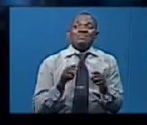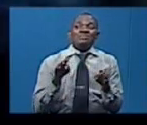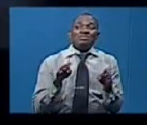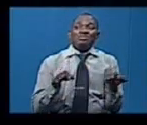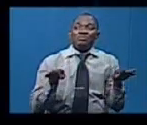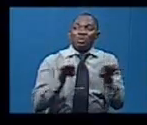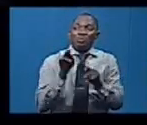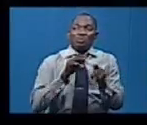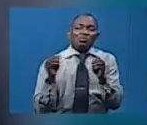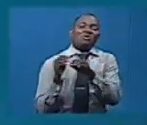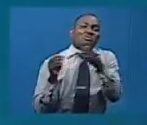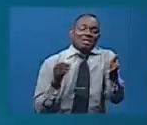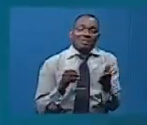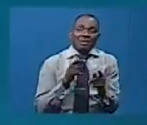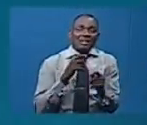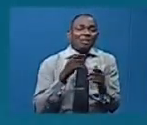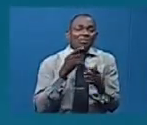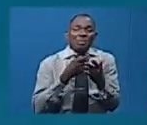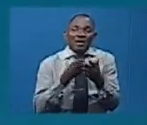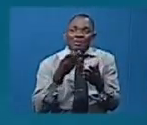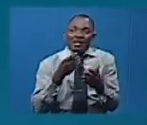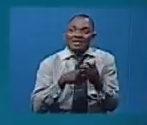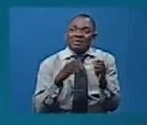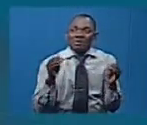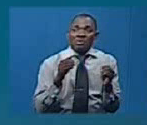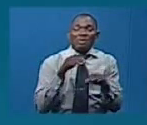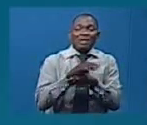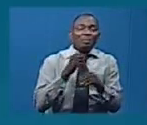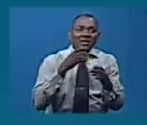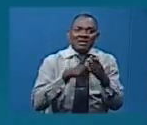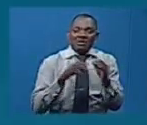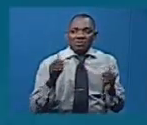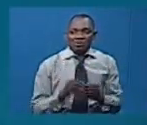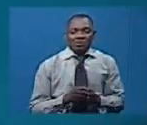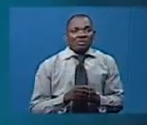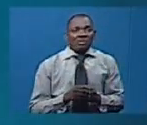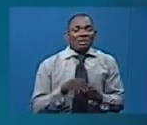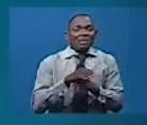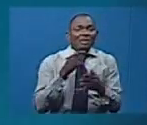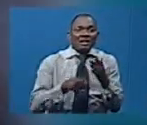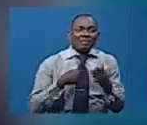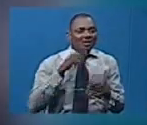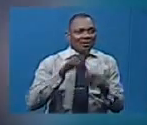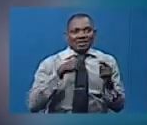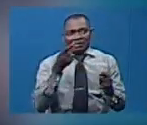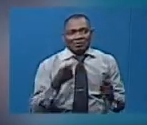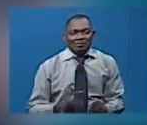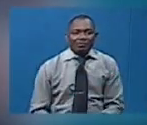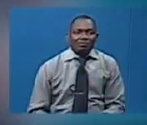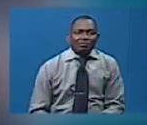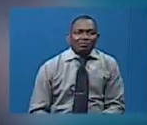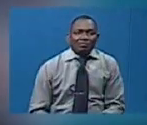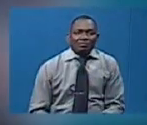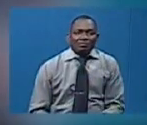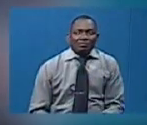sunny day. She would, however, not say how much money she earns in one night. Yeah, you almost saying.